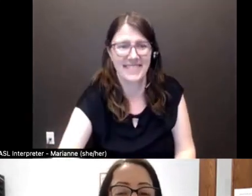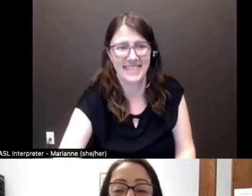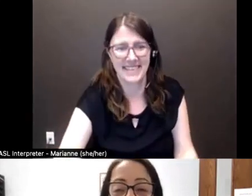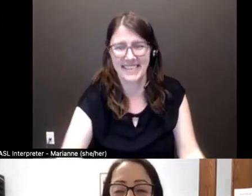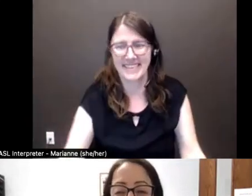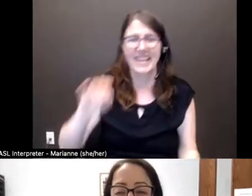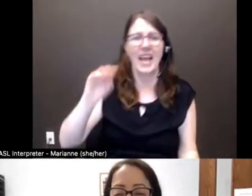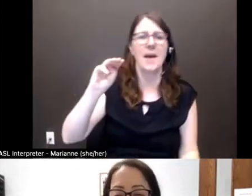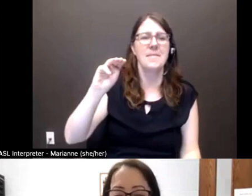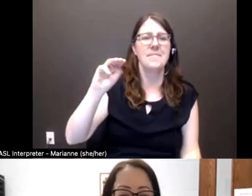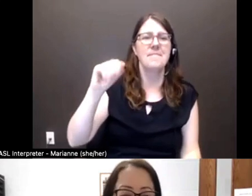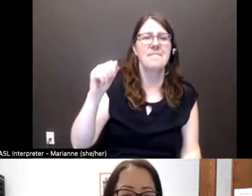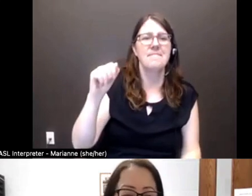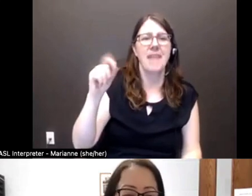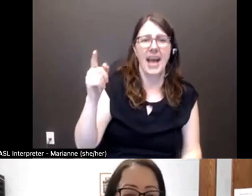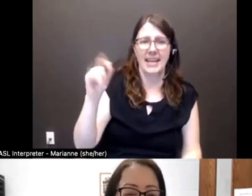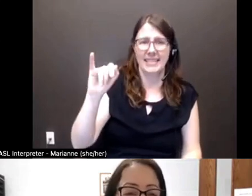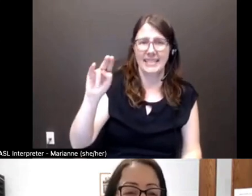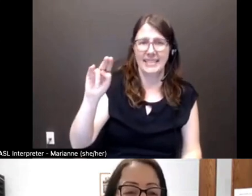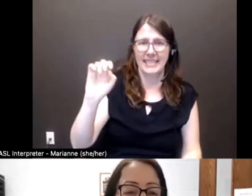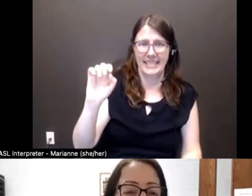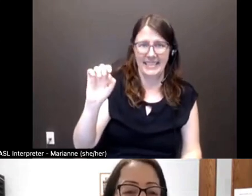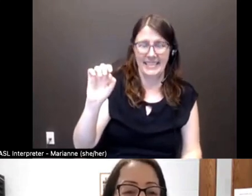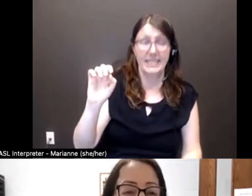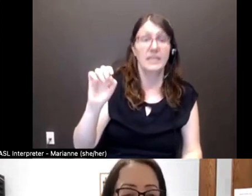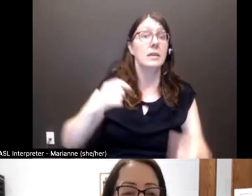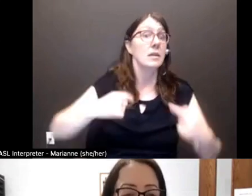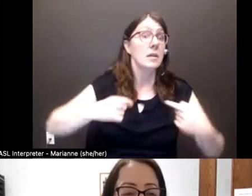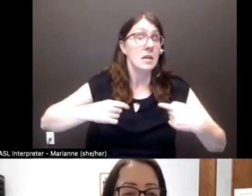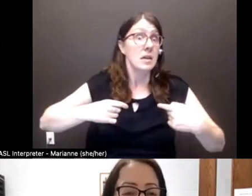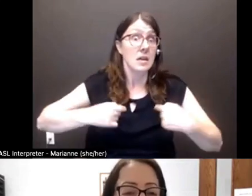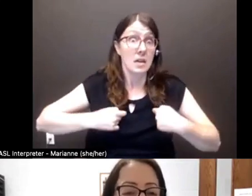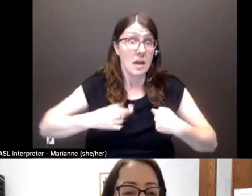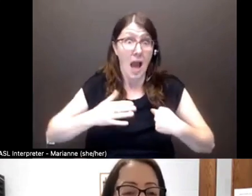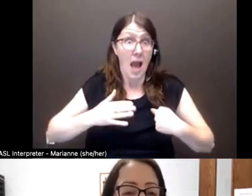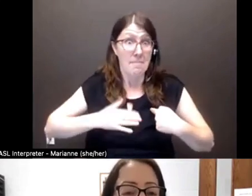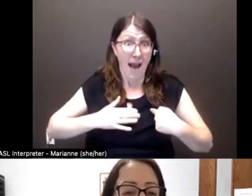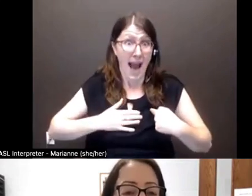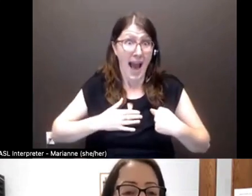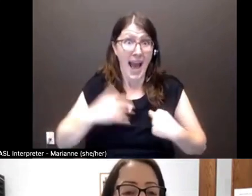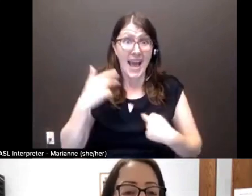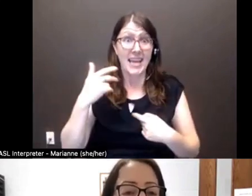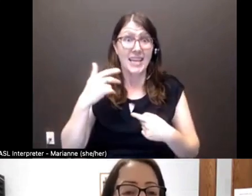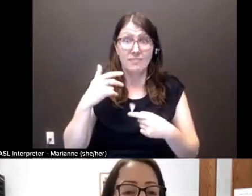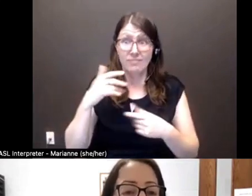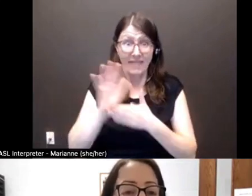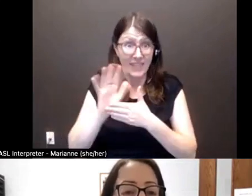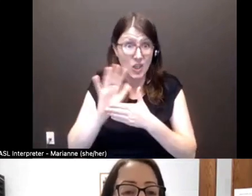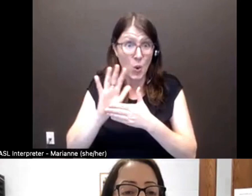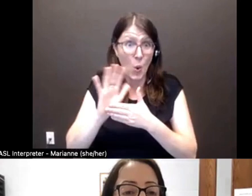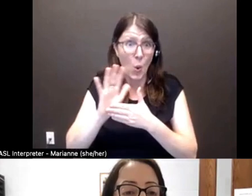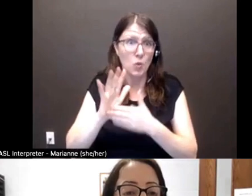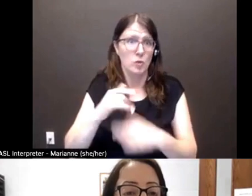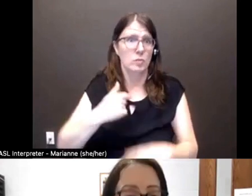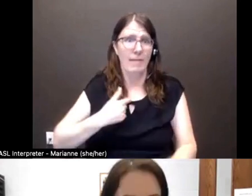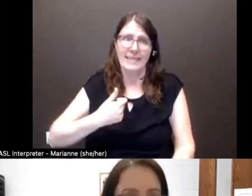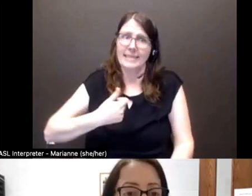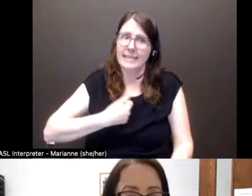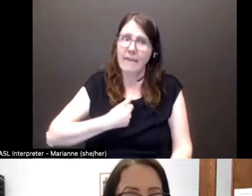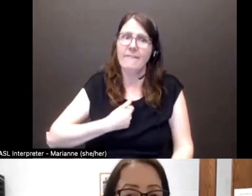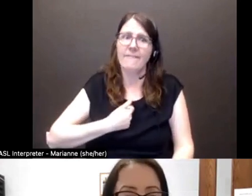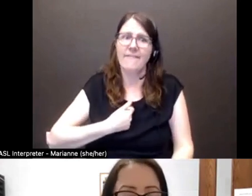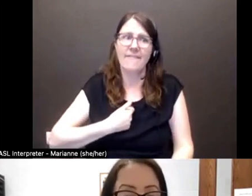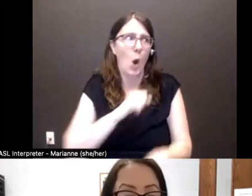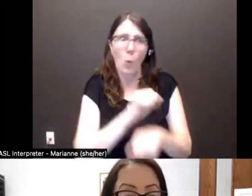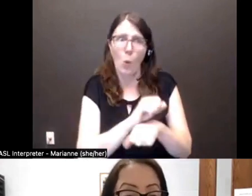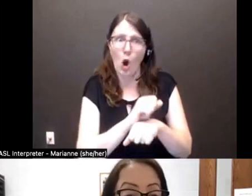Just to say, you know, it's a personal project that I am doing, but as I mentioned, I am influenced a